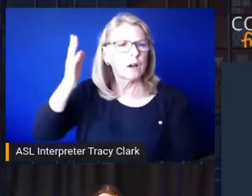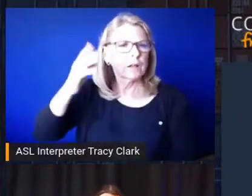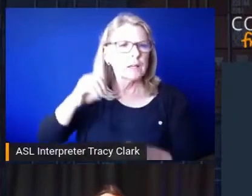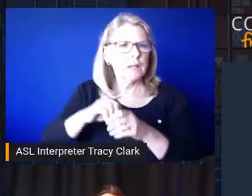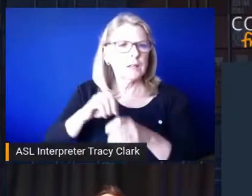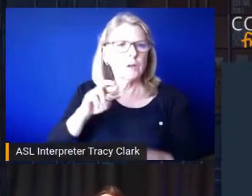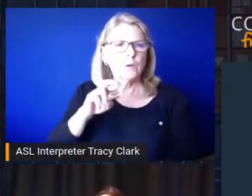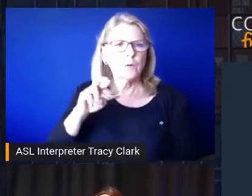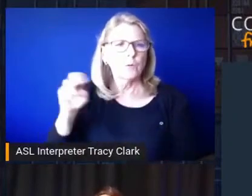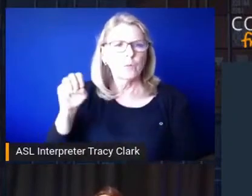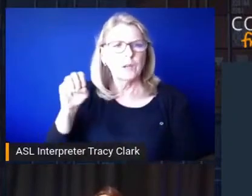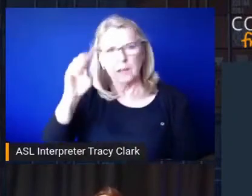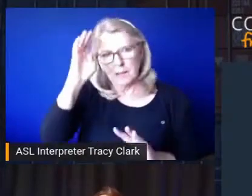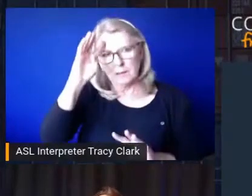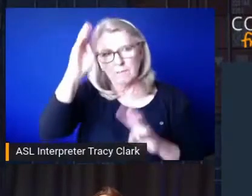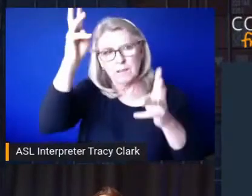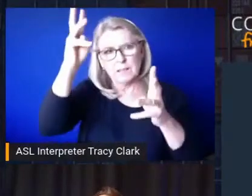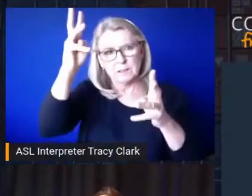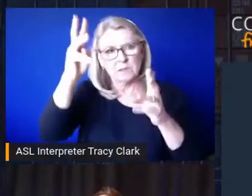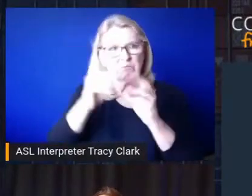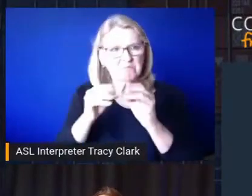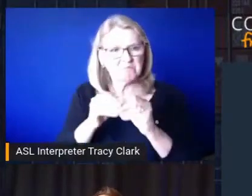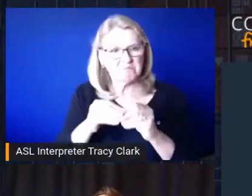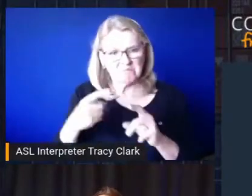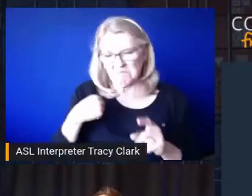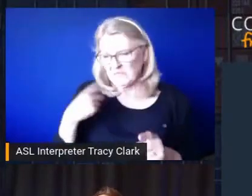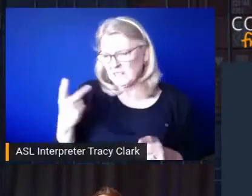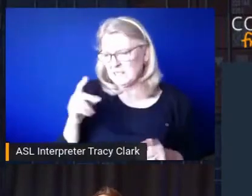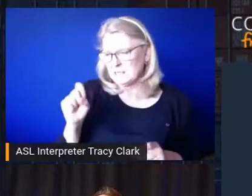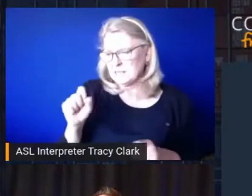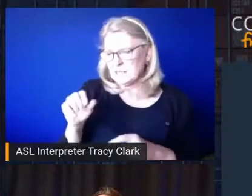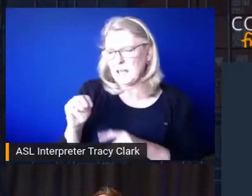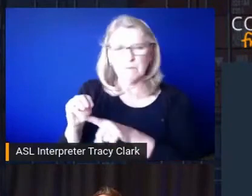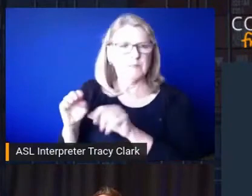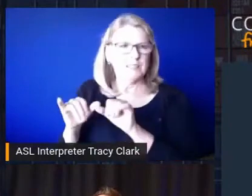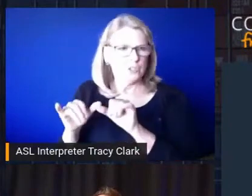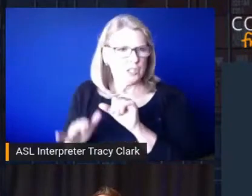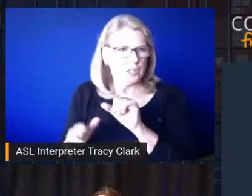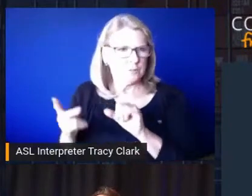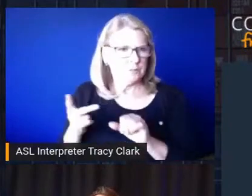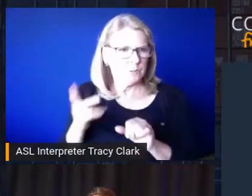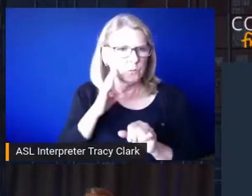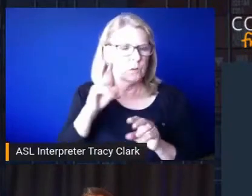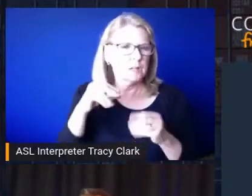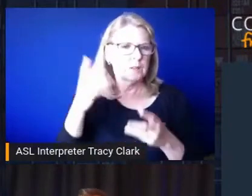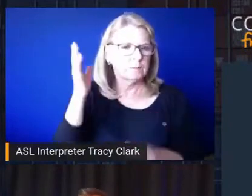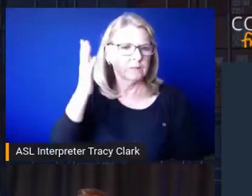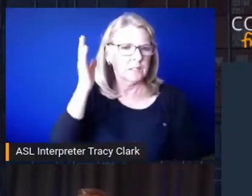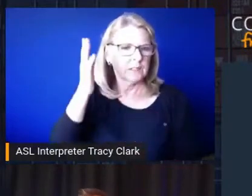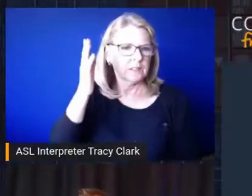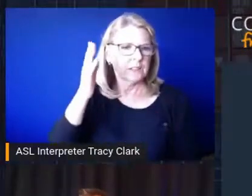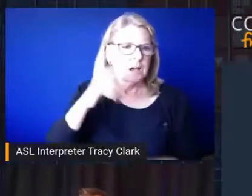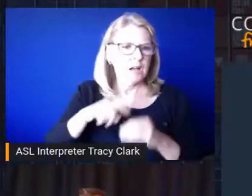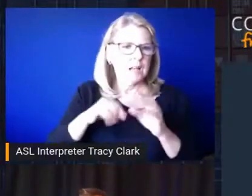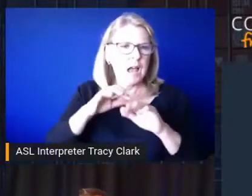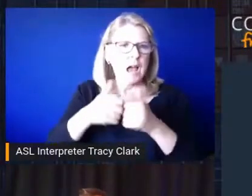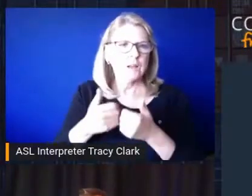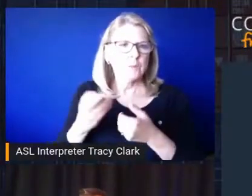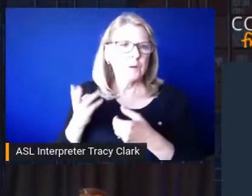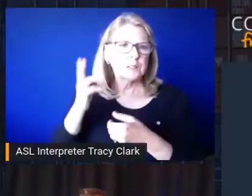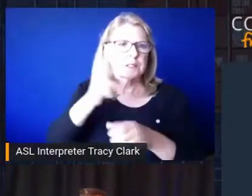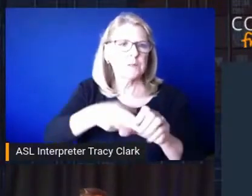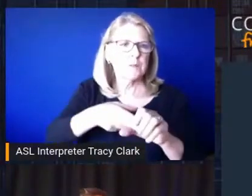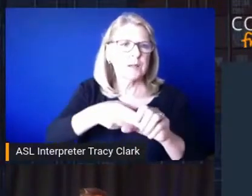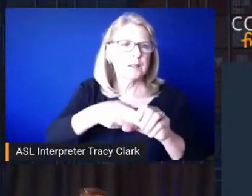and Sam are going to give. Sam's one of the engineers on the project. We're going to give a chalk talk at reInvent on how to participate in the